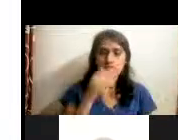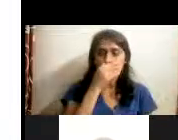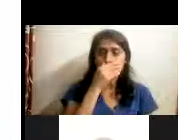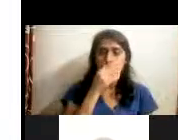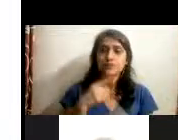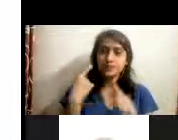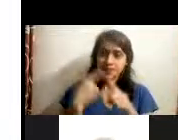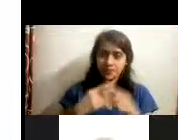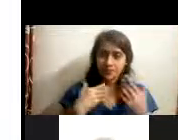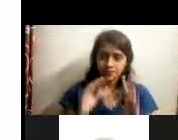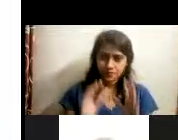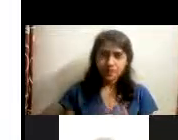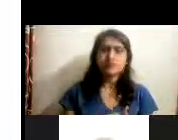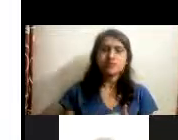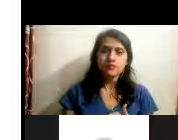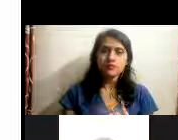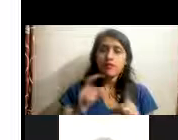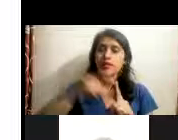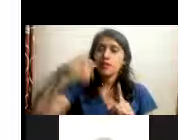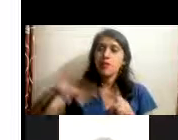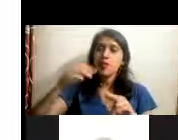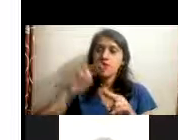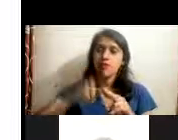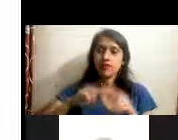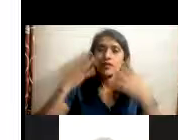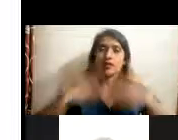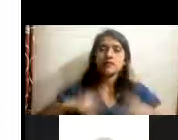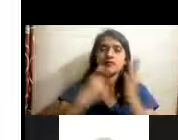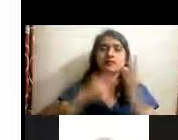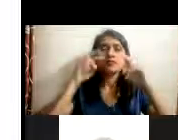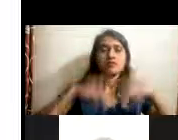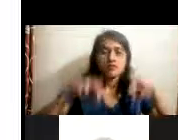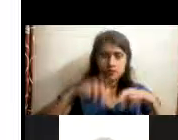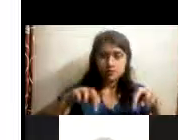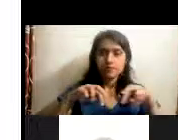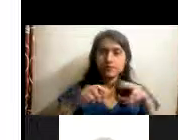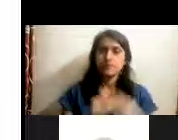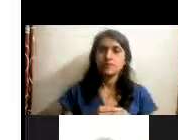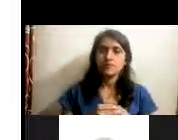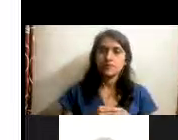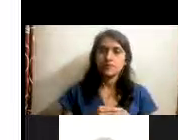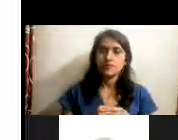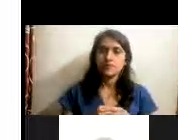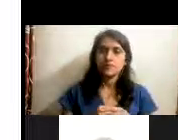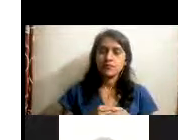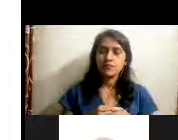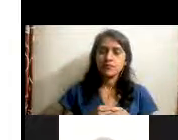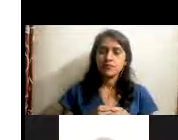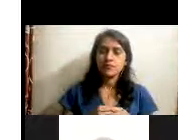have the Department of Health Research, as I told you before. And there